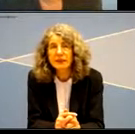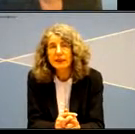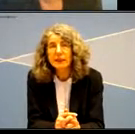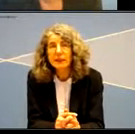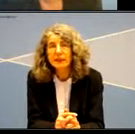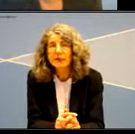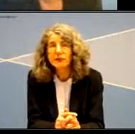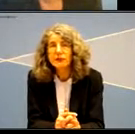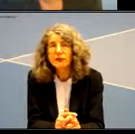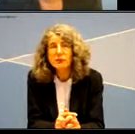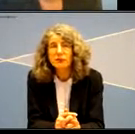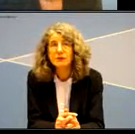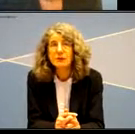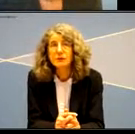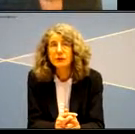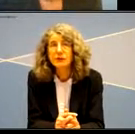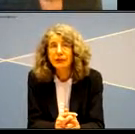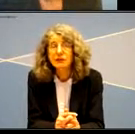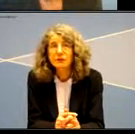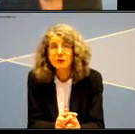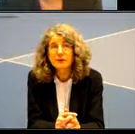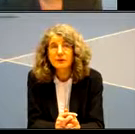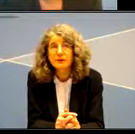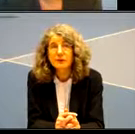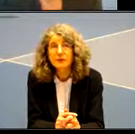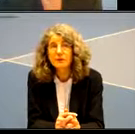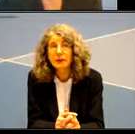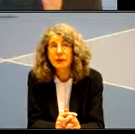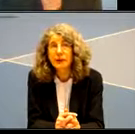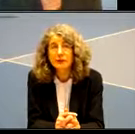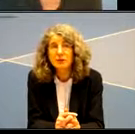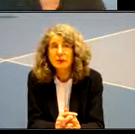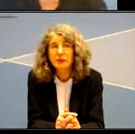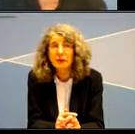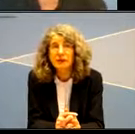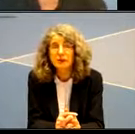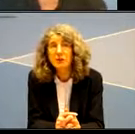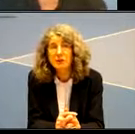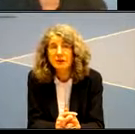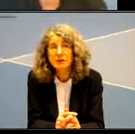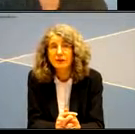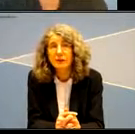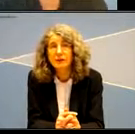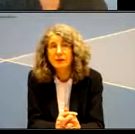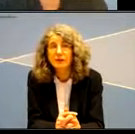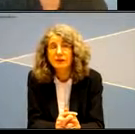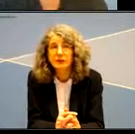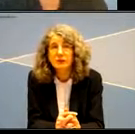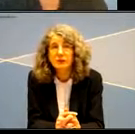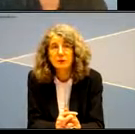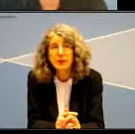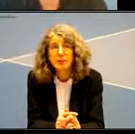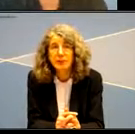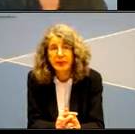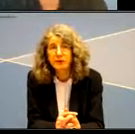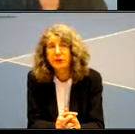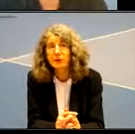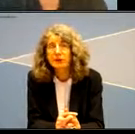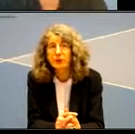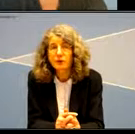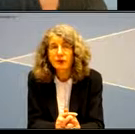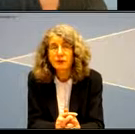easy to use these innovative services and to make actual use of this in order to